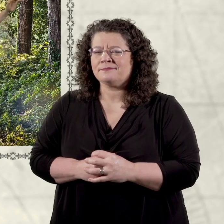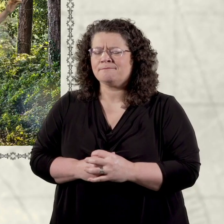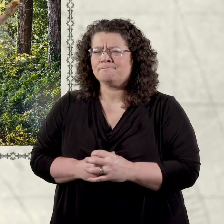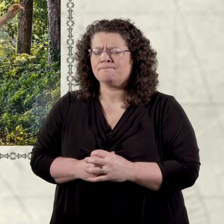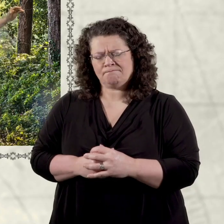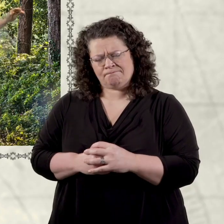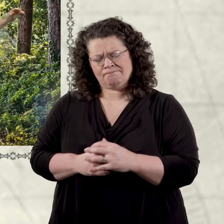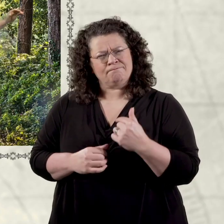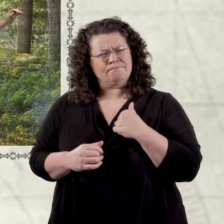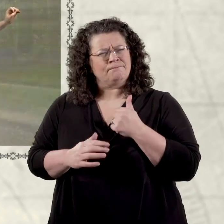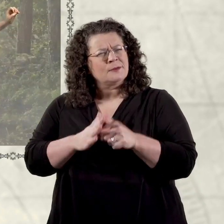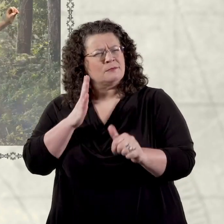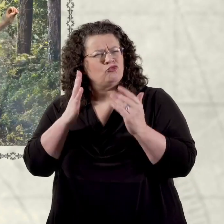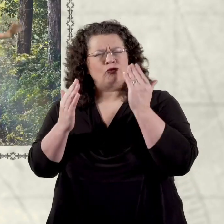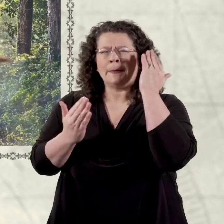I began to dream.